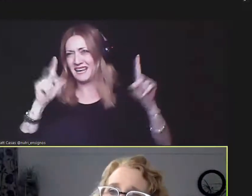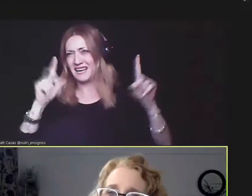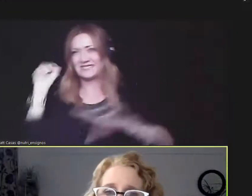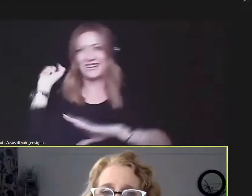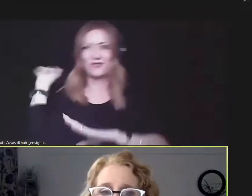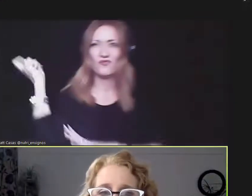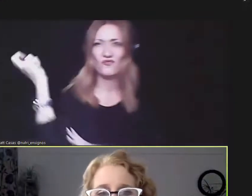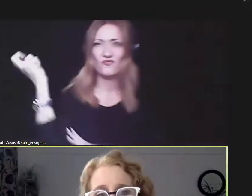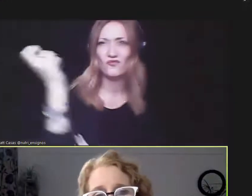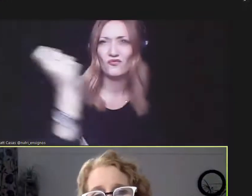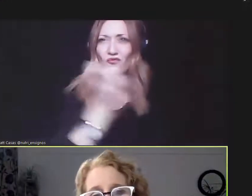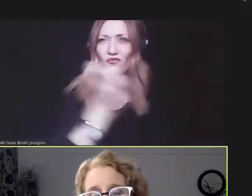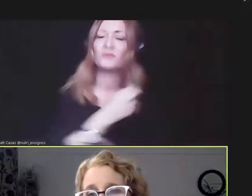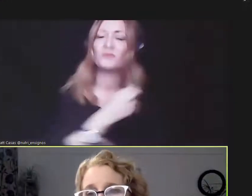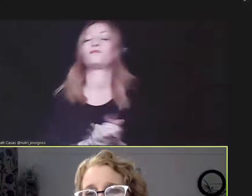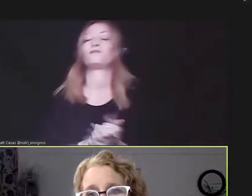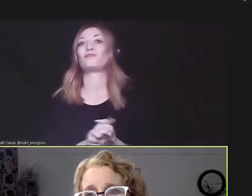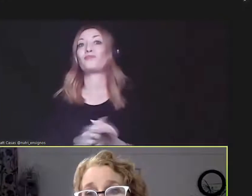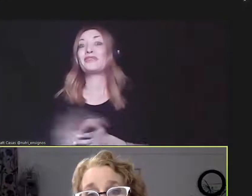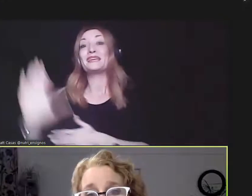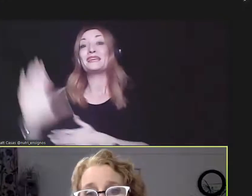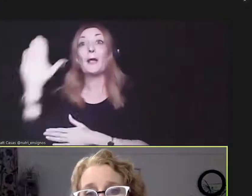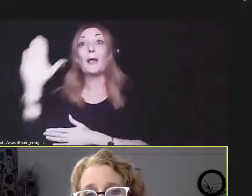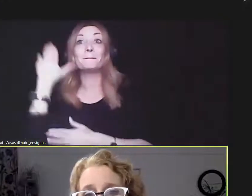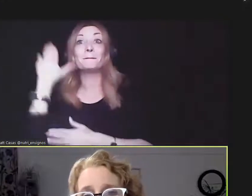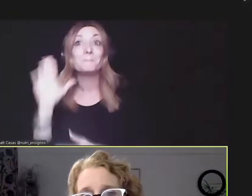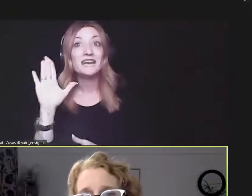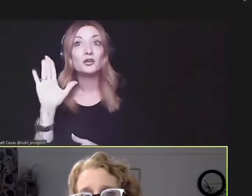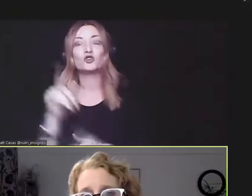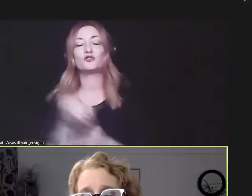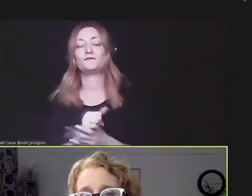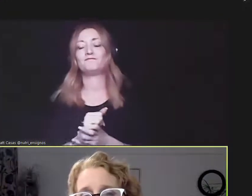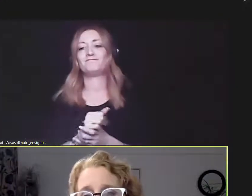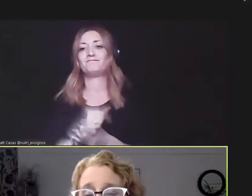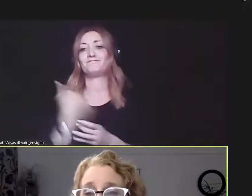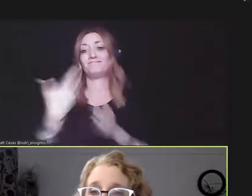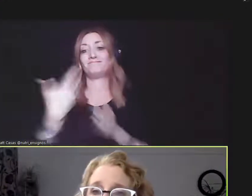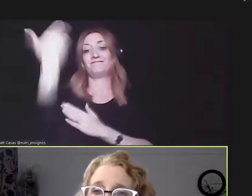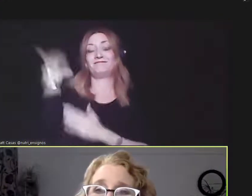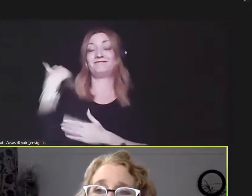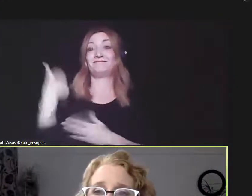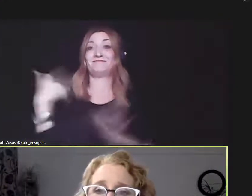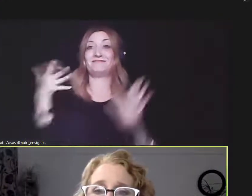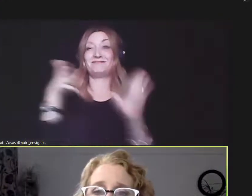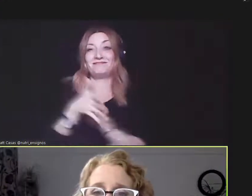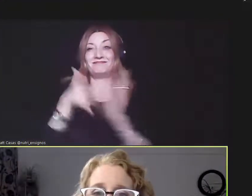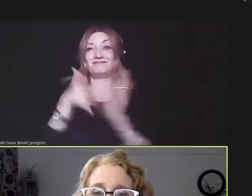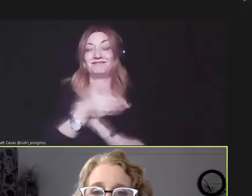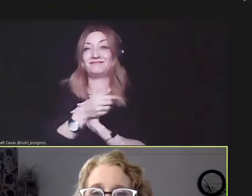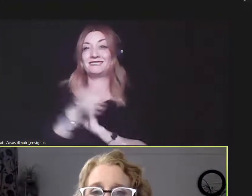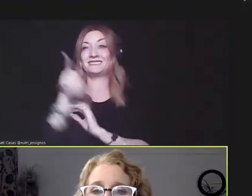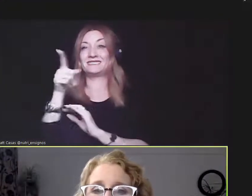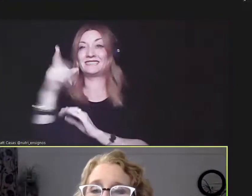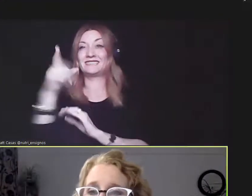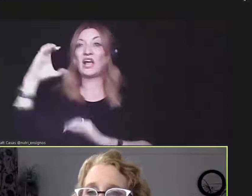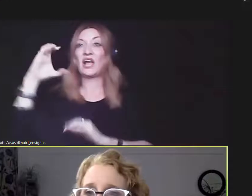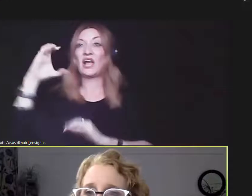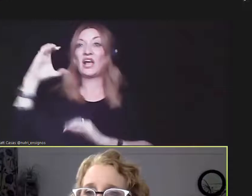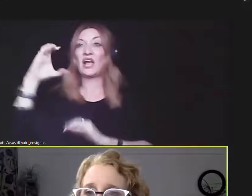the lower colon. And this product really stands out. And we have 20